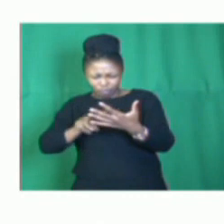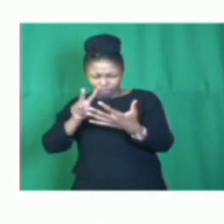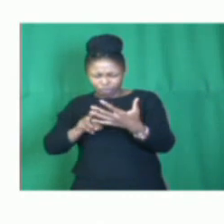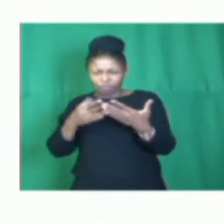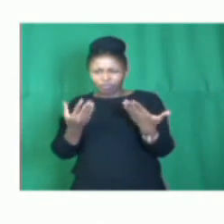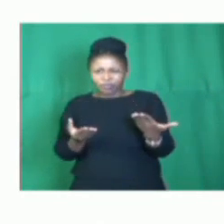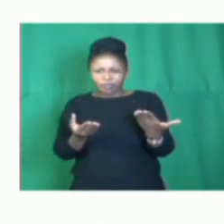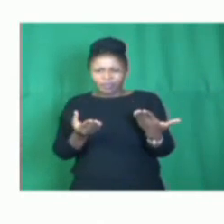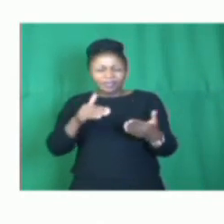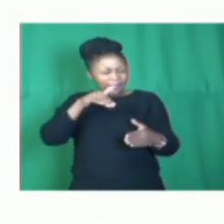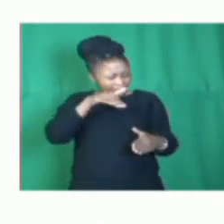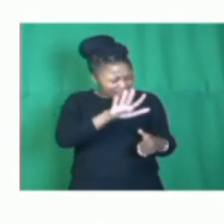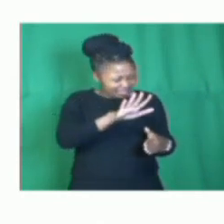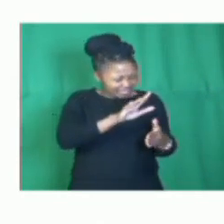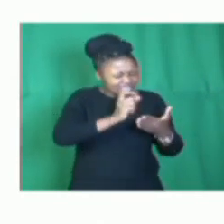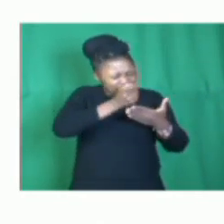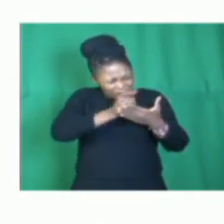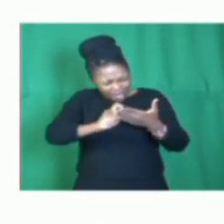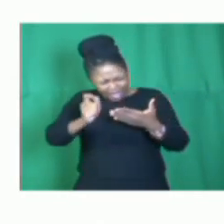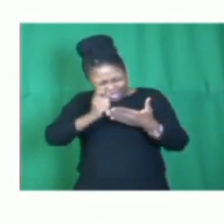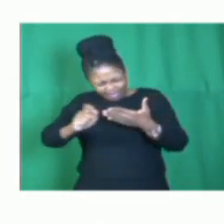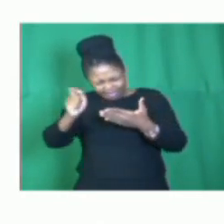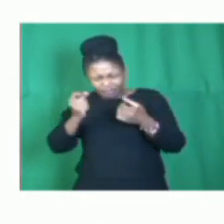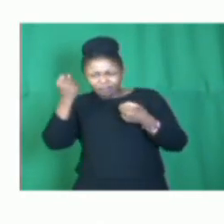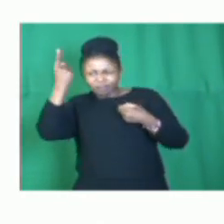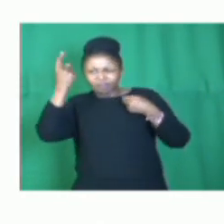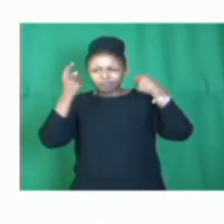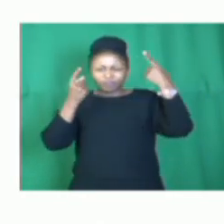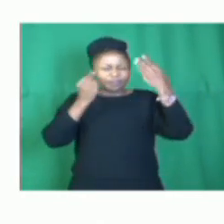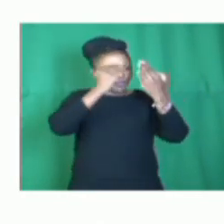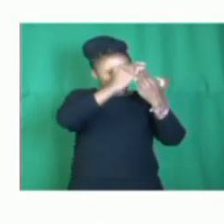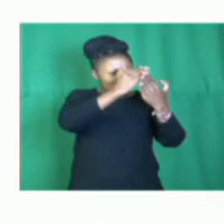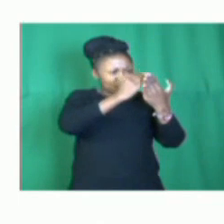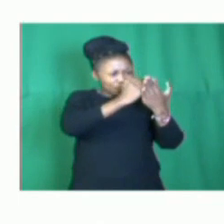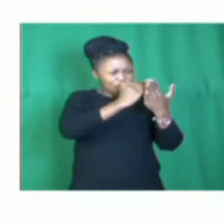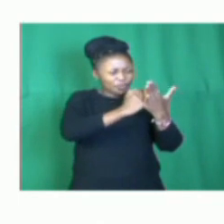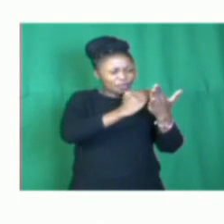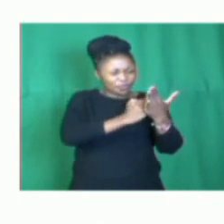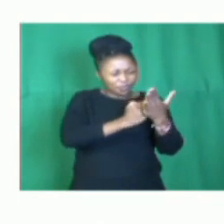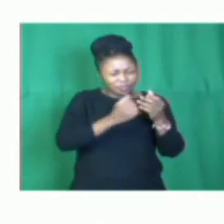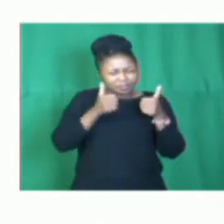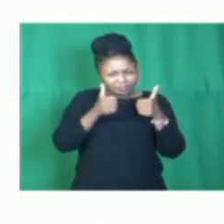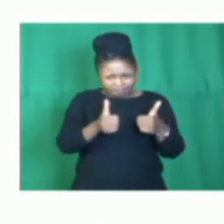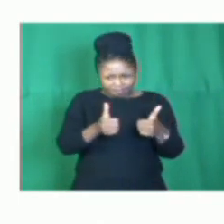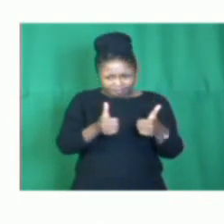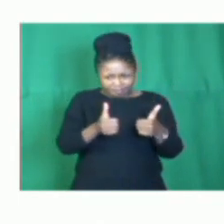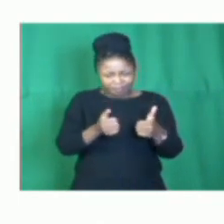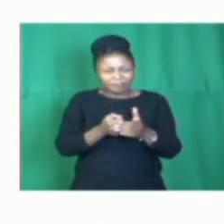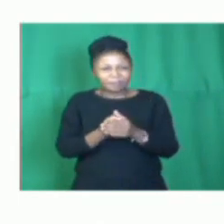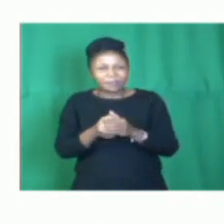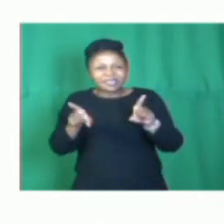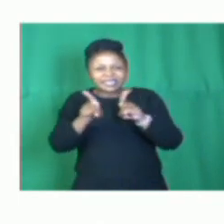a coherent manner. They are also expected to observe the conventions